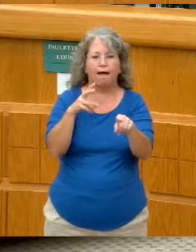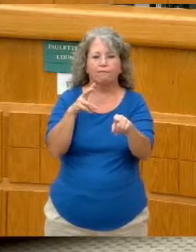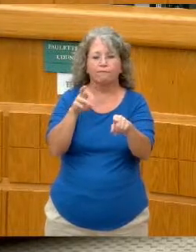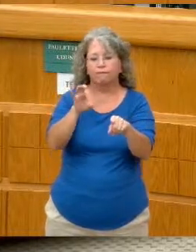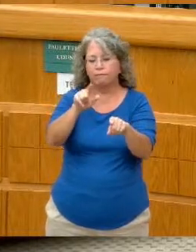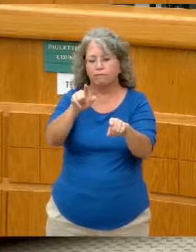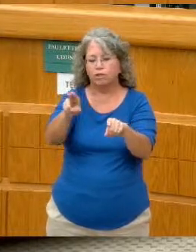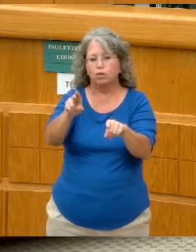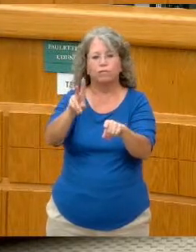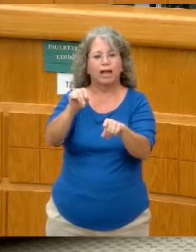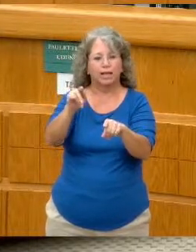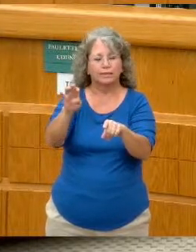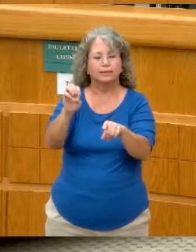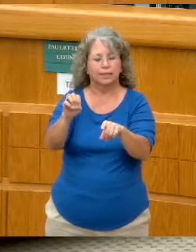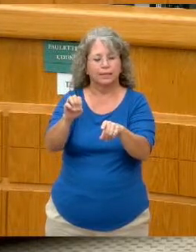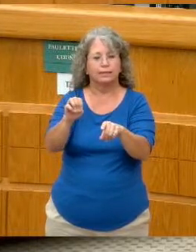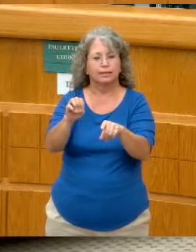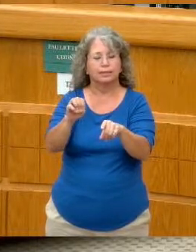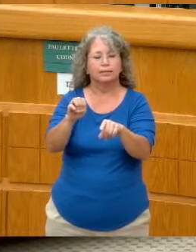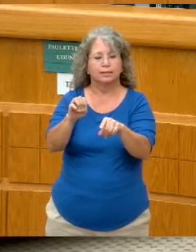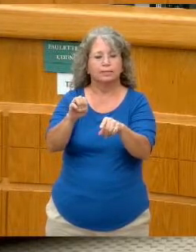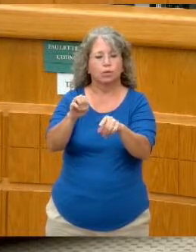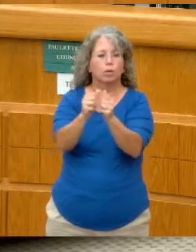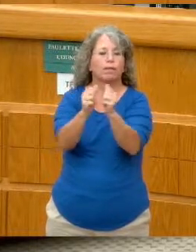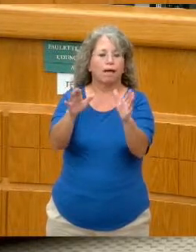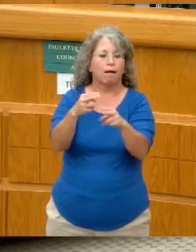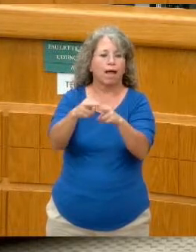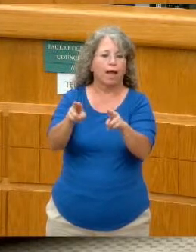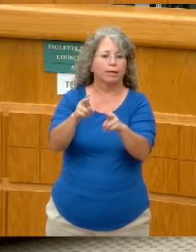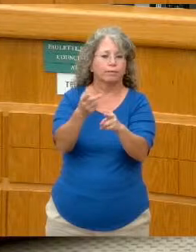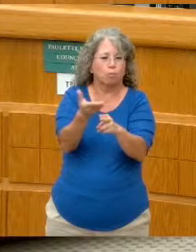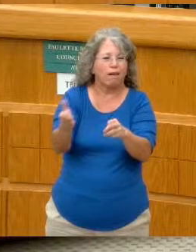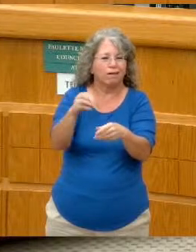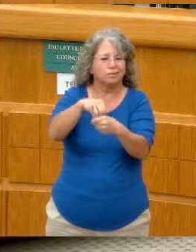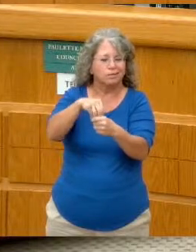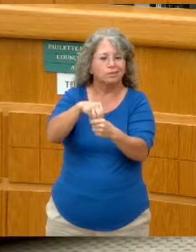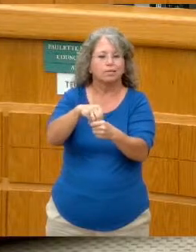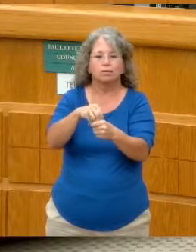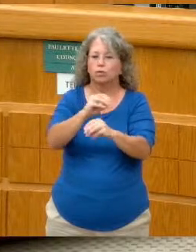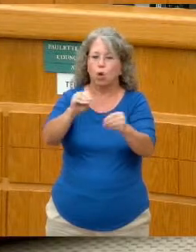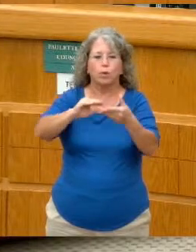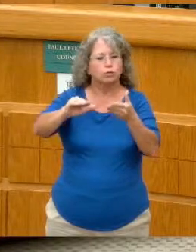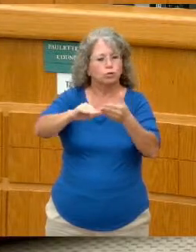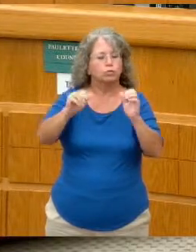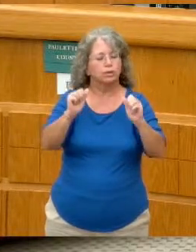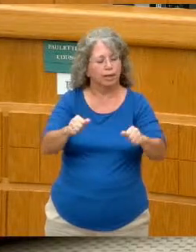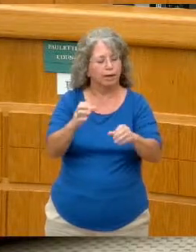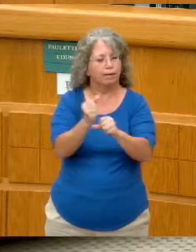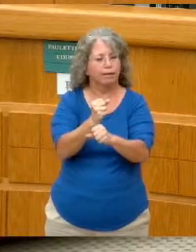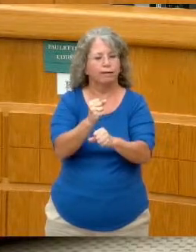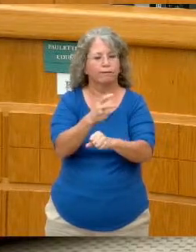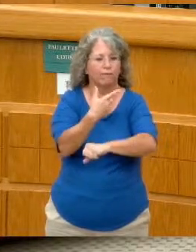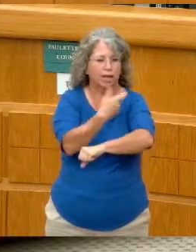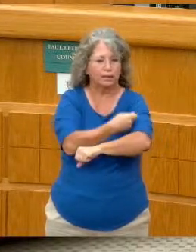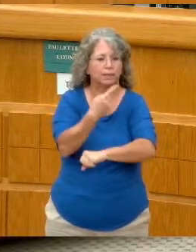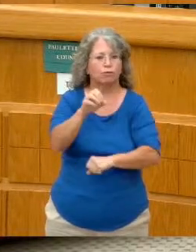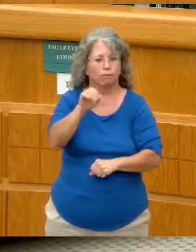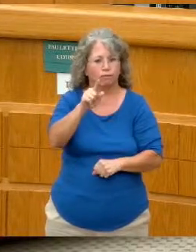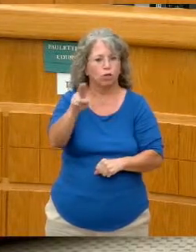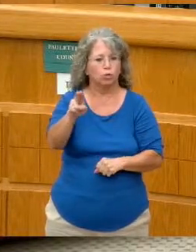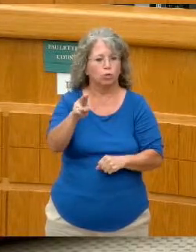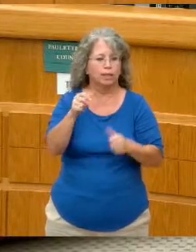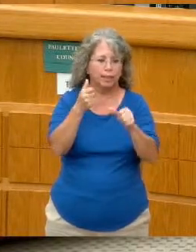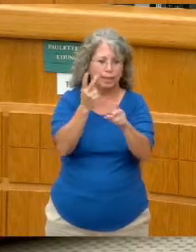So no excuses. Let's all get vaccinated. Stay healthy, stay focused, and stay informed. Thank